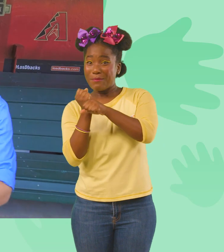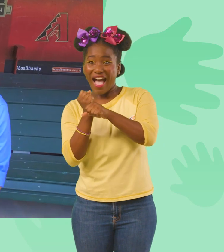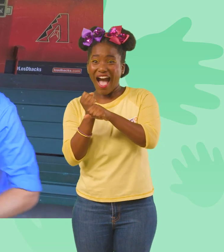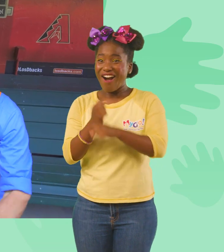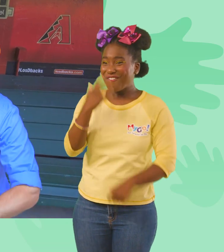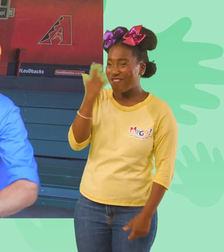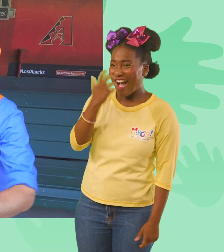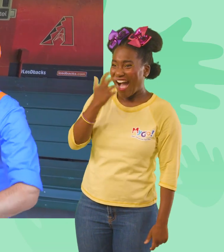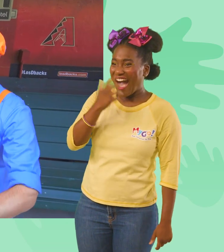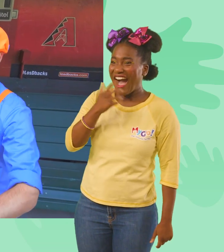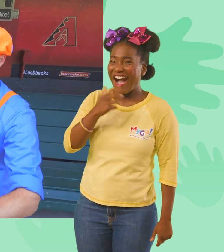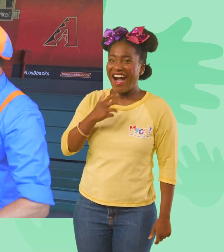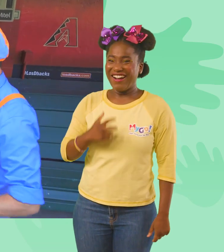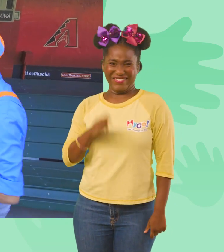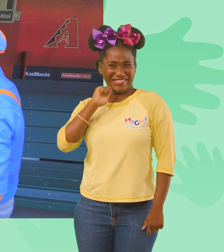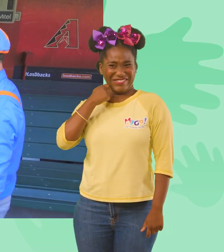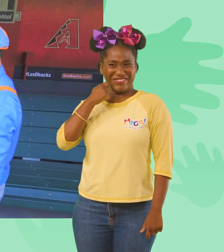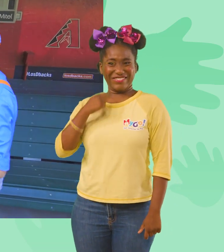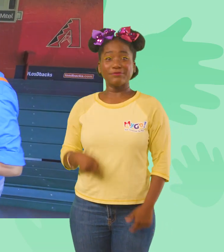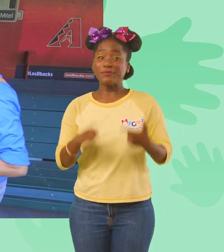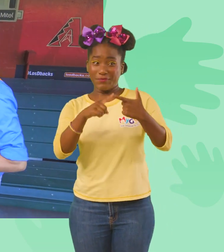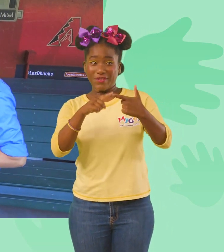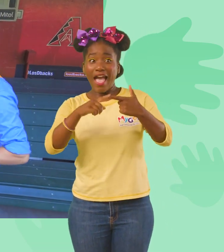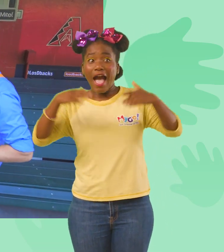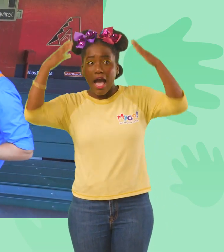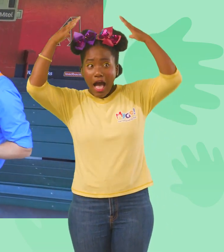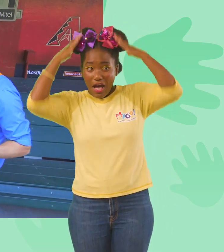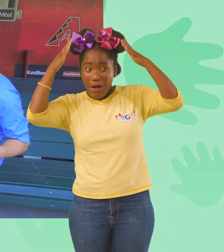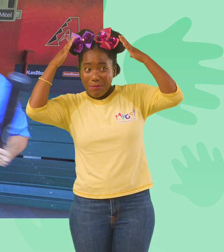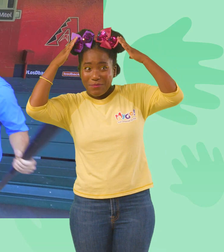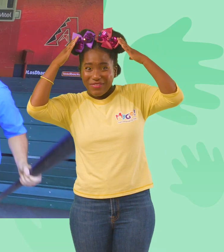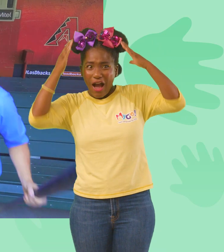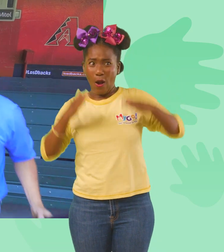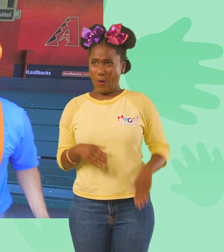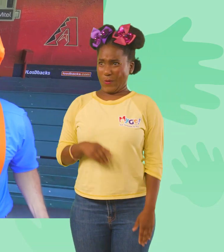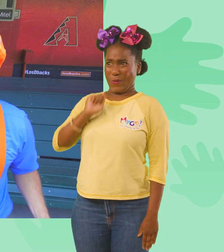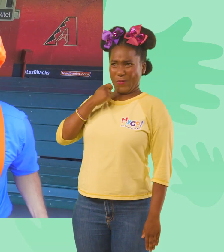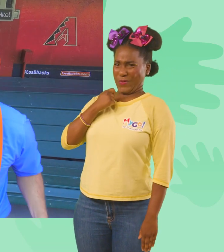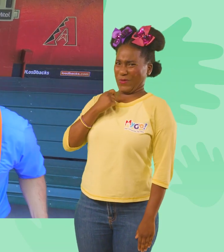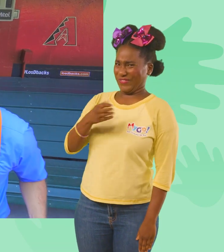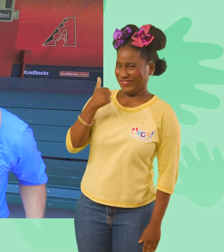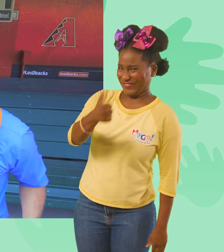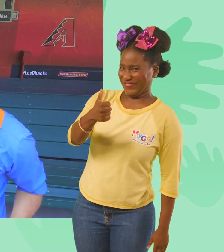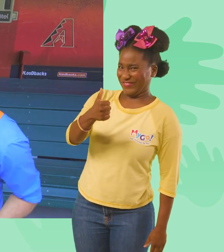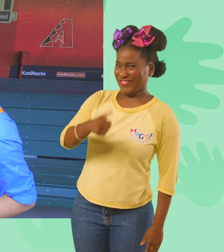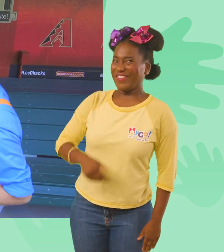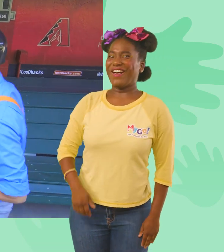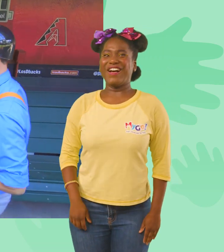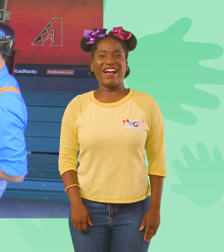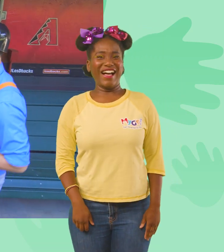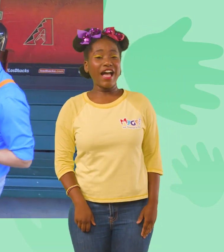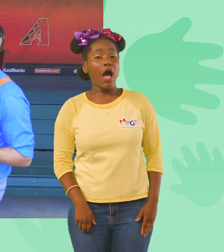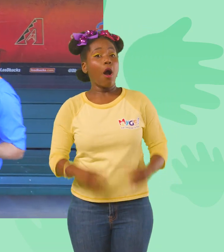out. Pretty cool. And a helmet. Ooh, a helmet? Sweet! All right.